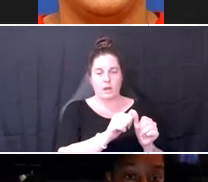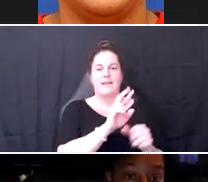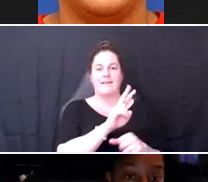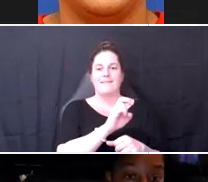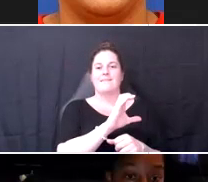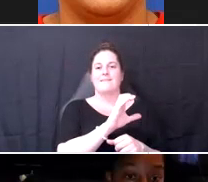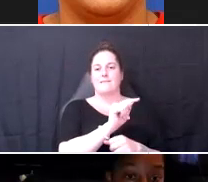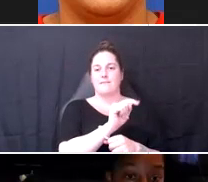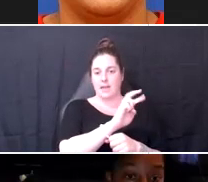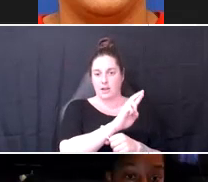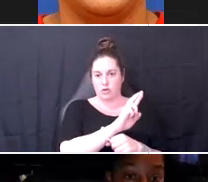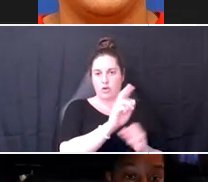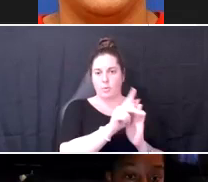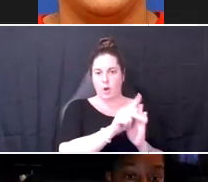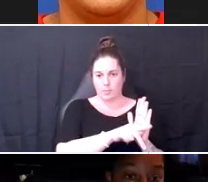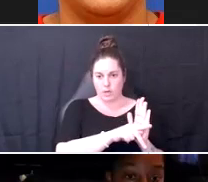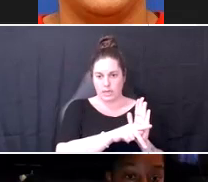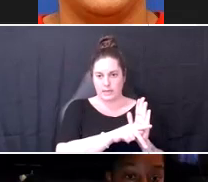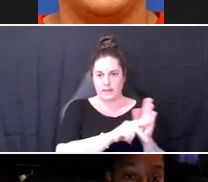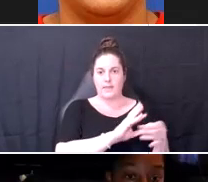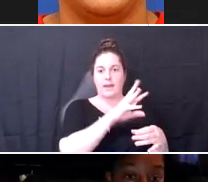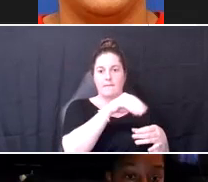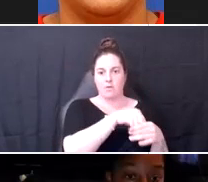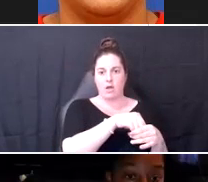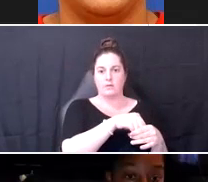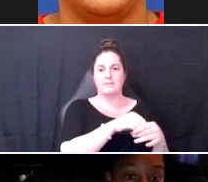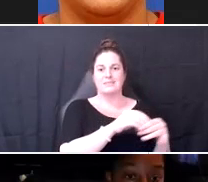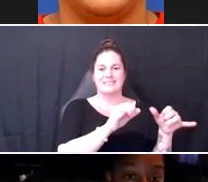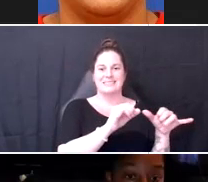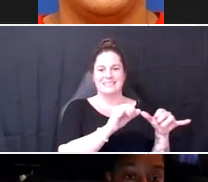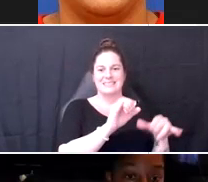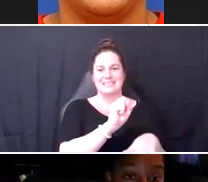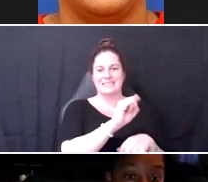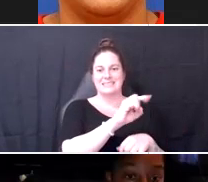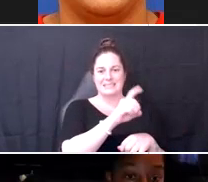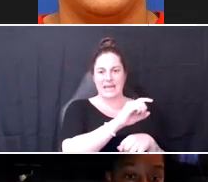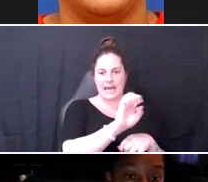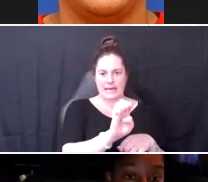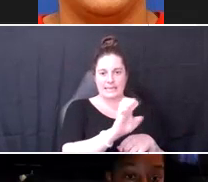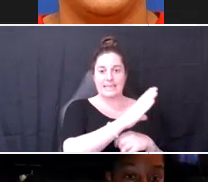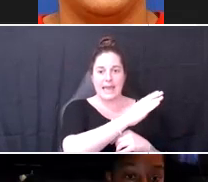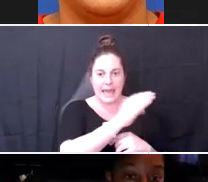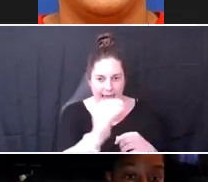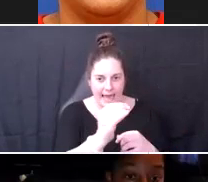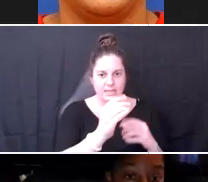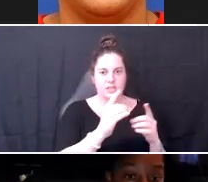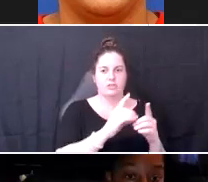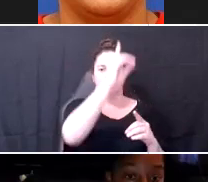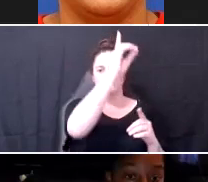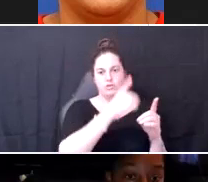vector property that involves size and direction, okay?